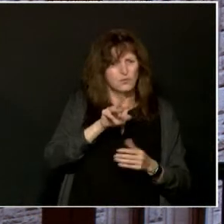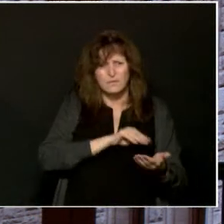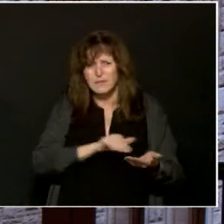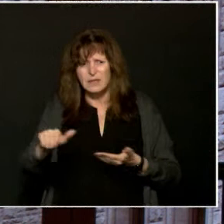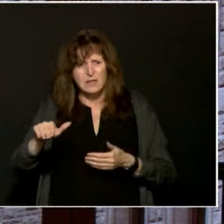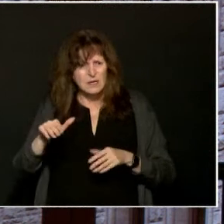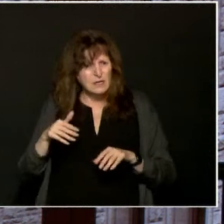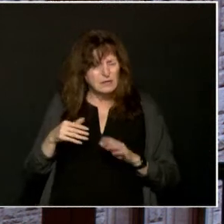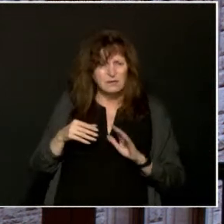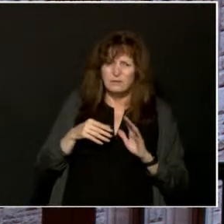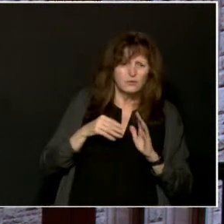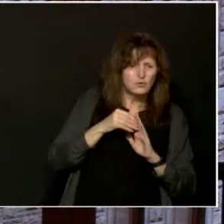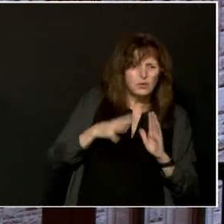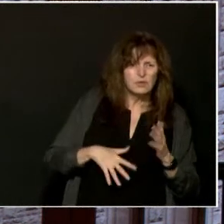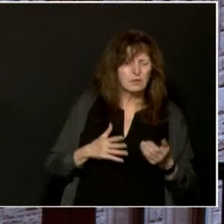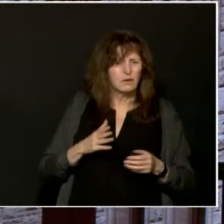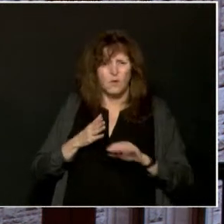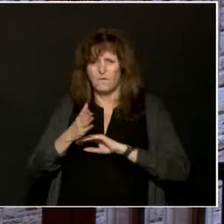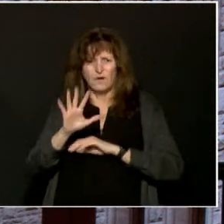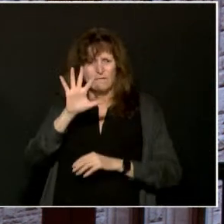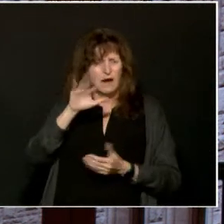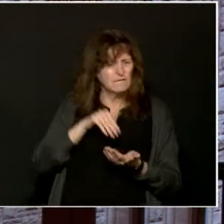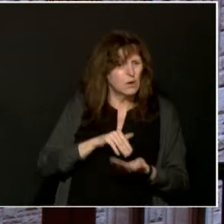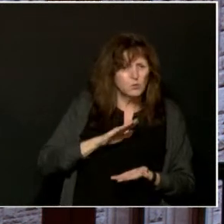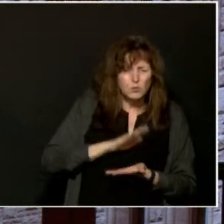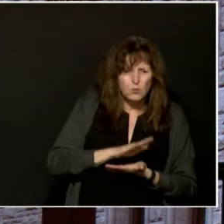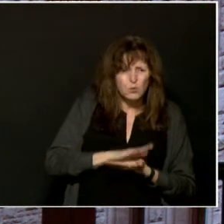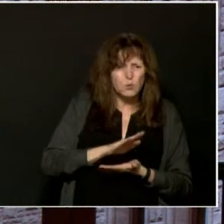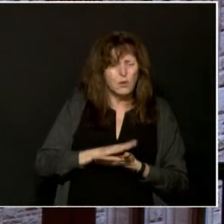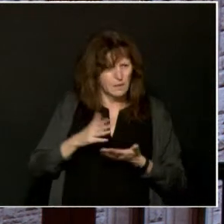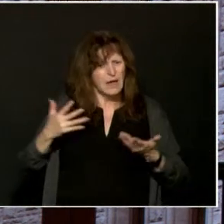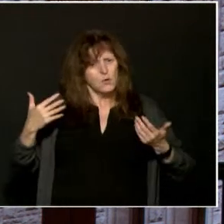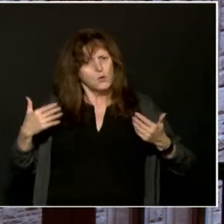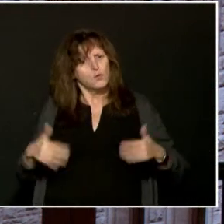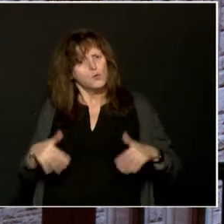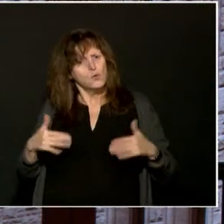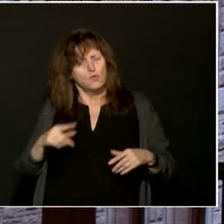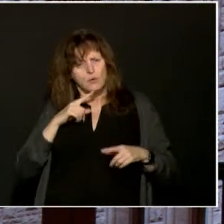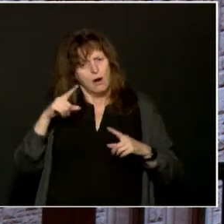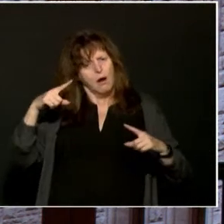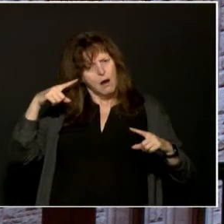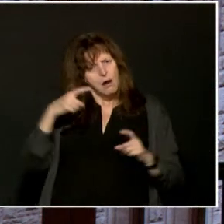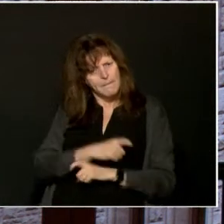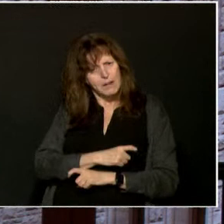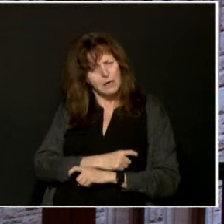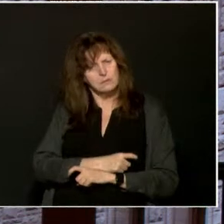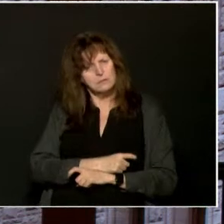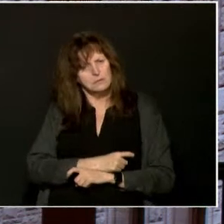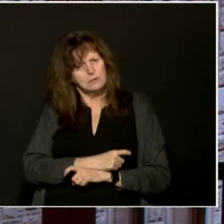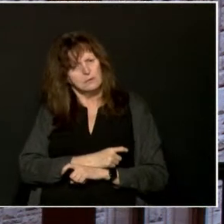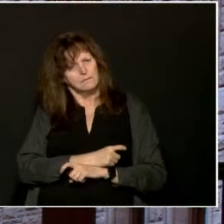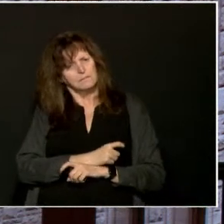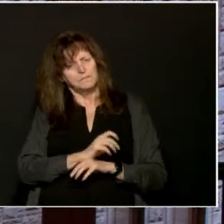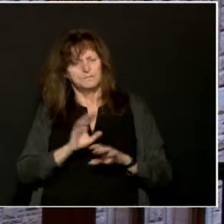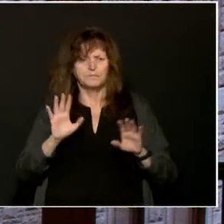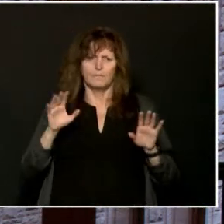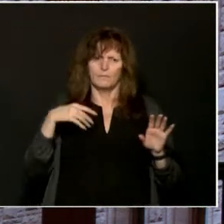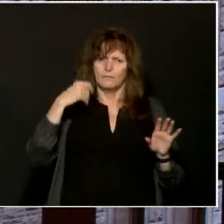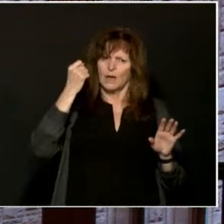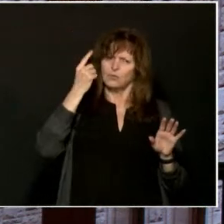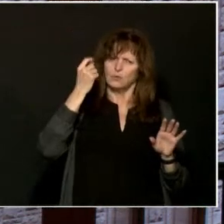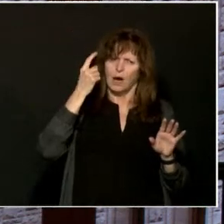it's an undertaking that is not taken lightly, but understanding the sense of, for